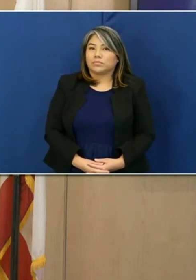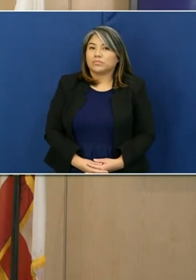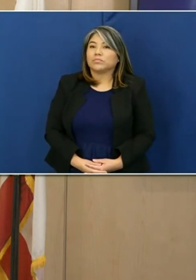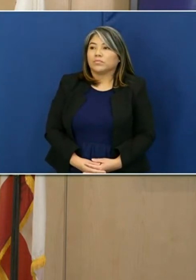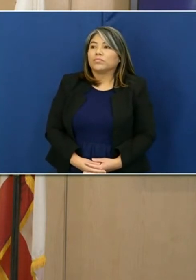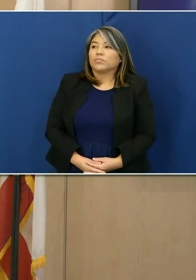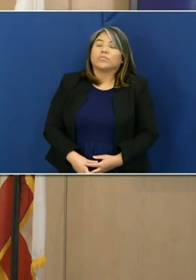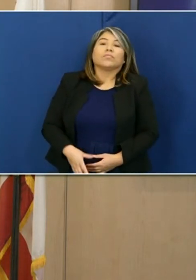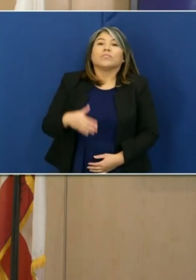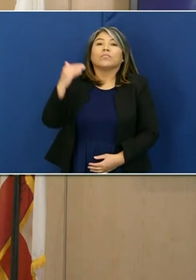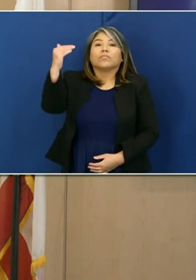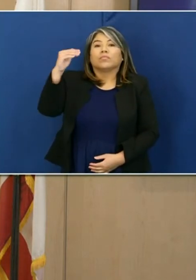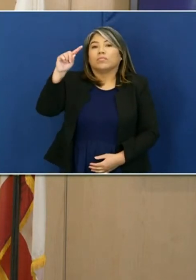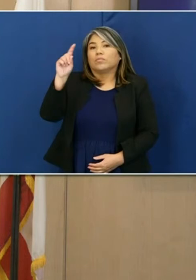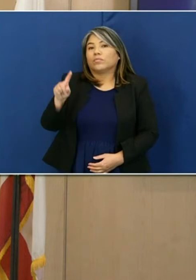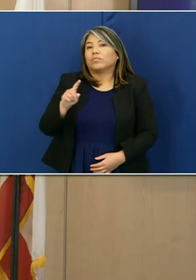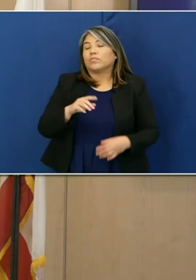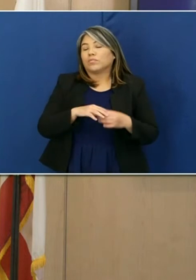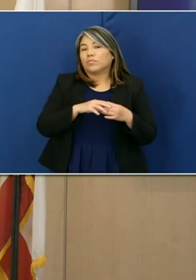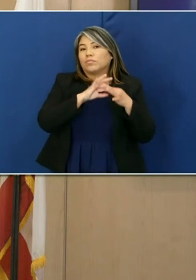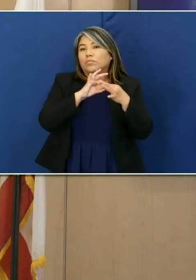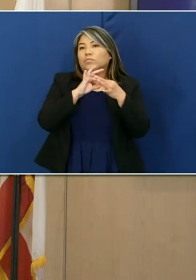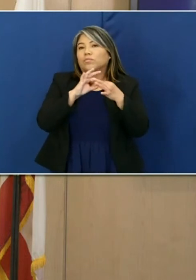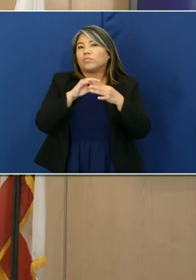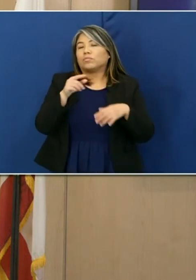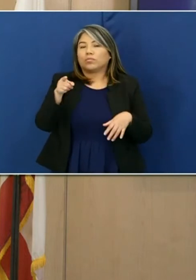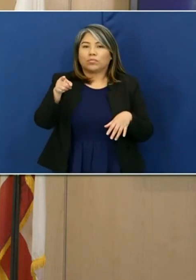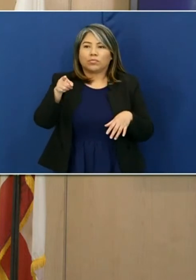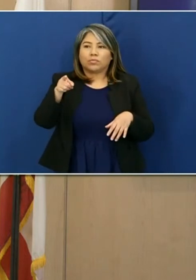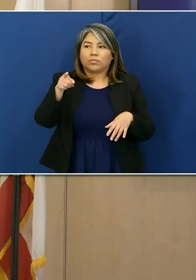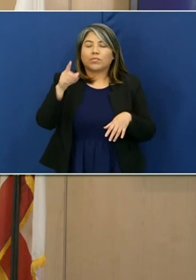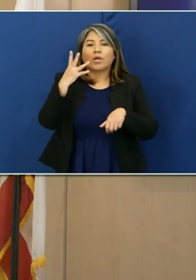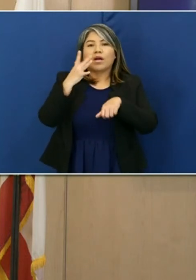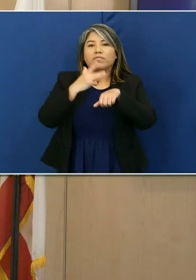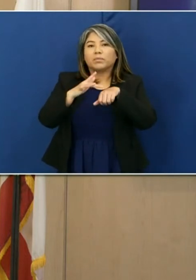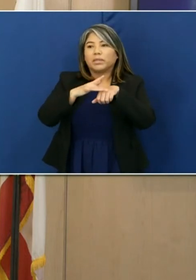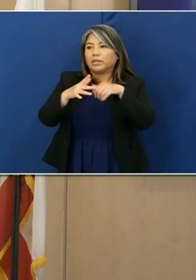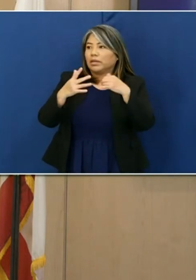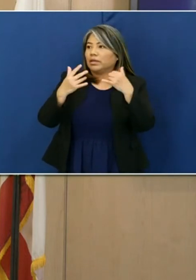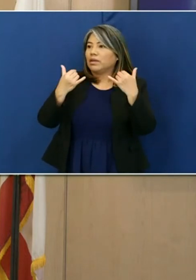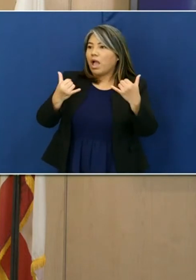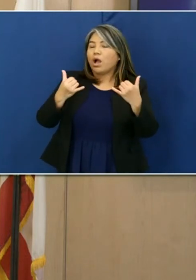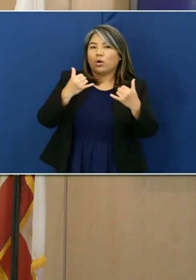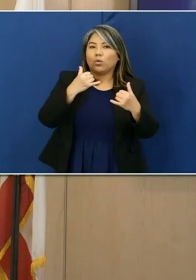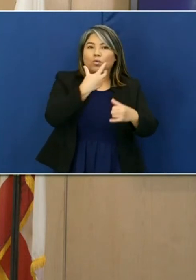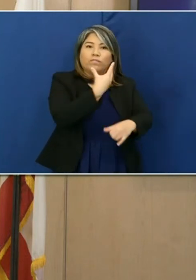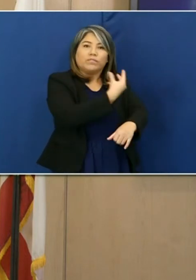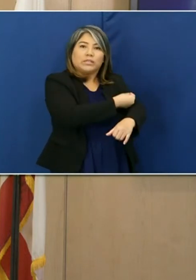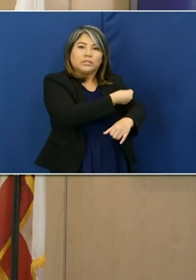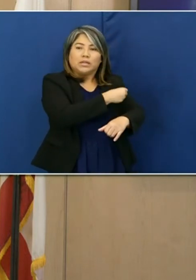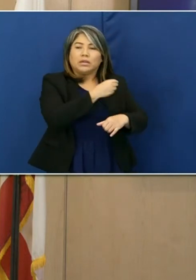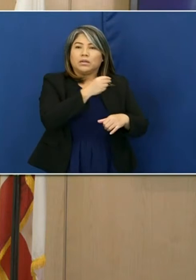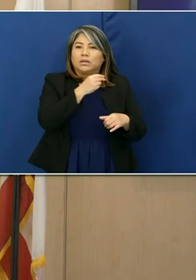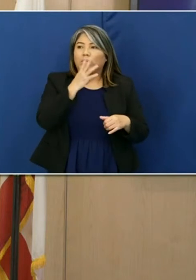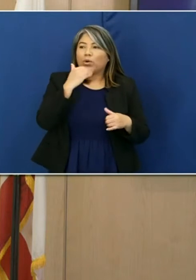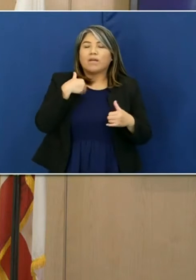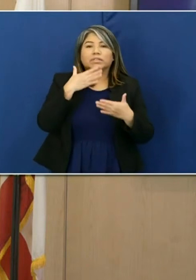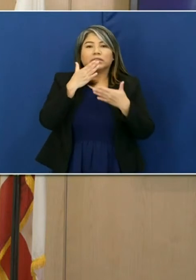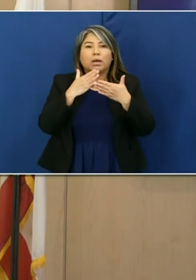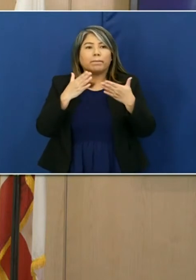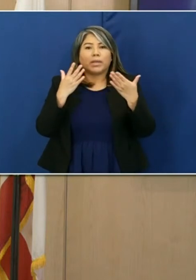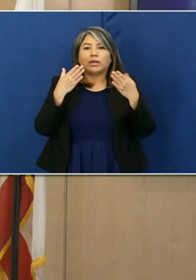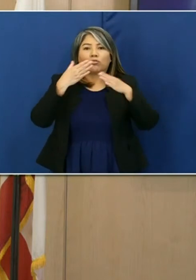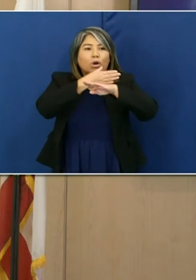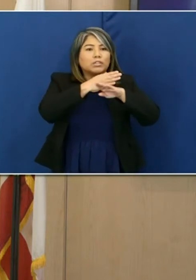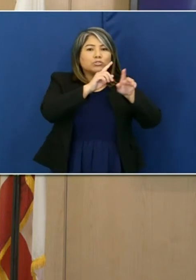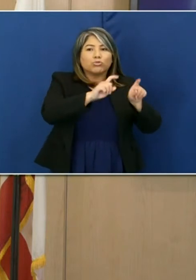Thank you, Dr. Anderson. This next question is dealing with the availability now of vaccine. There's going to be some cross-training going on